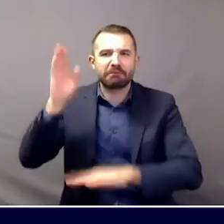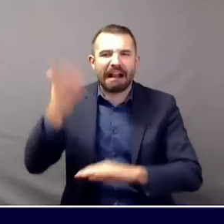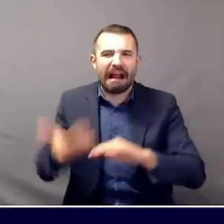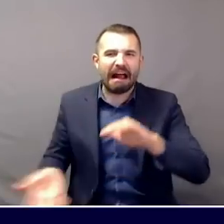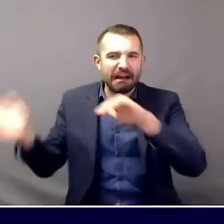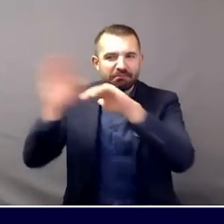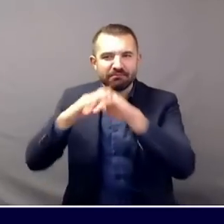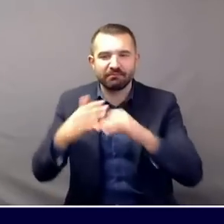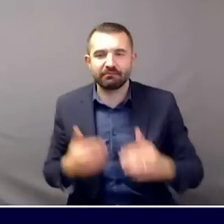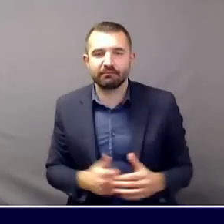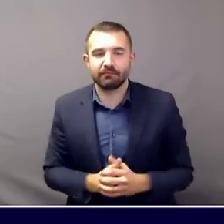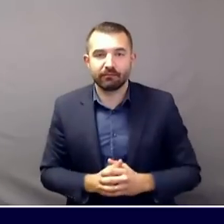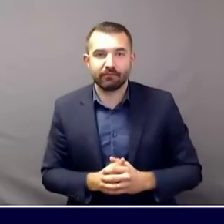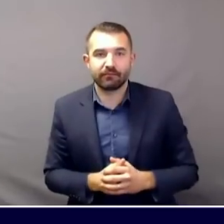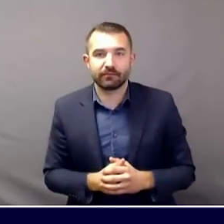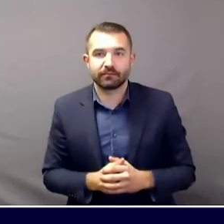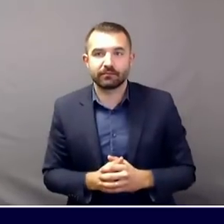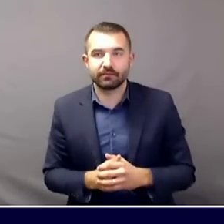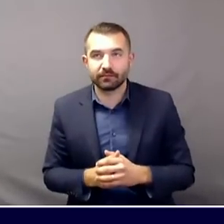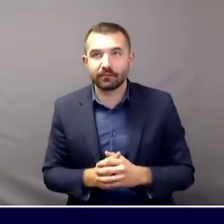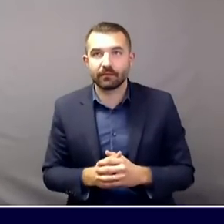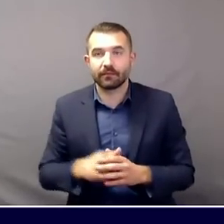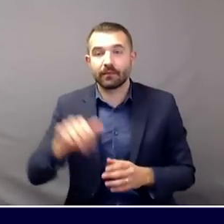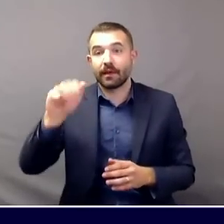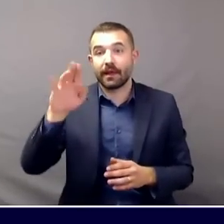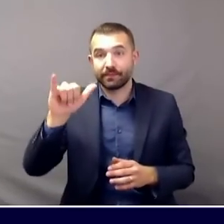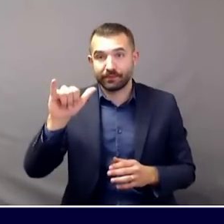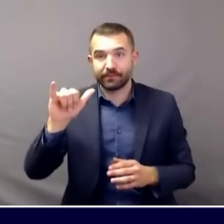I'm going to turn it over to Amy Brown next.